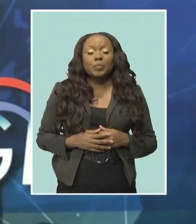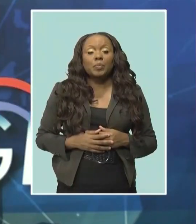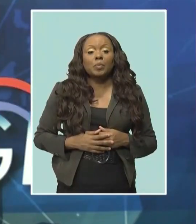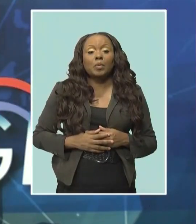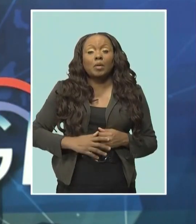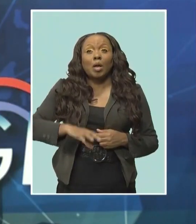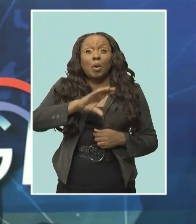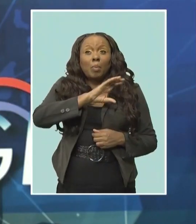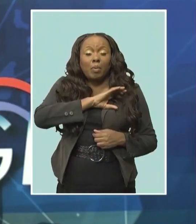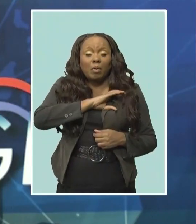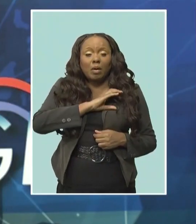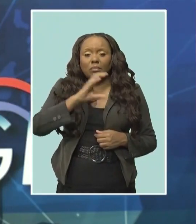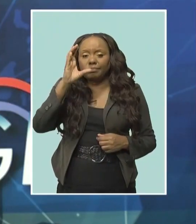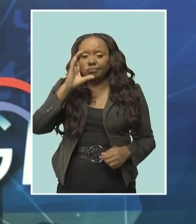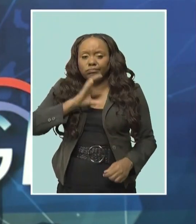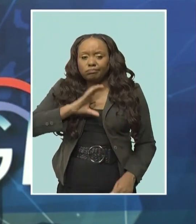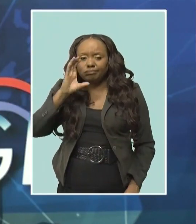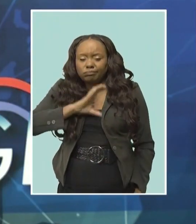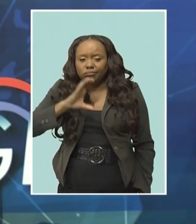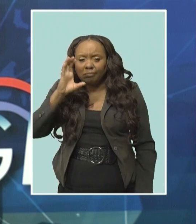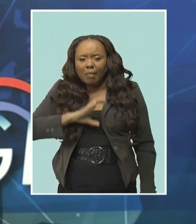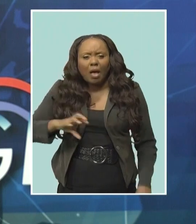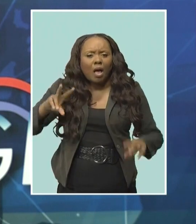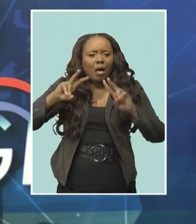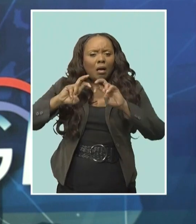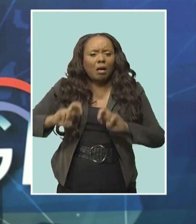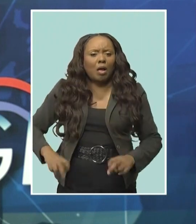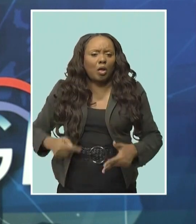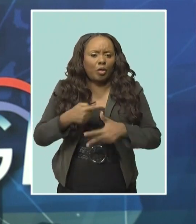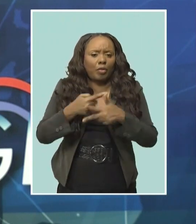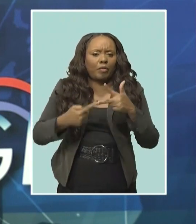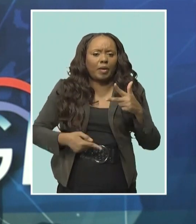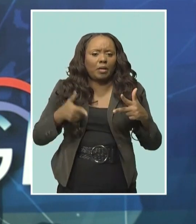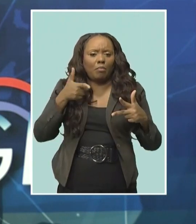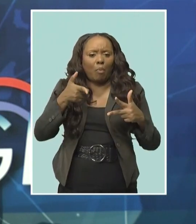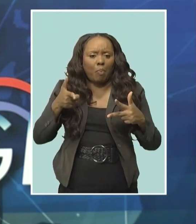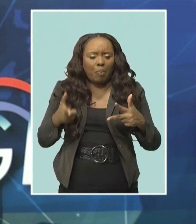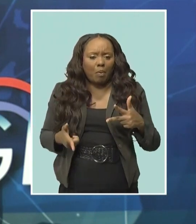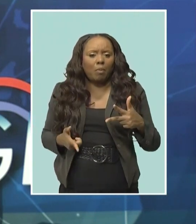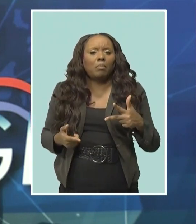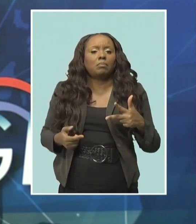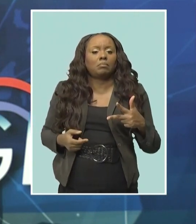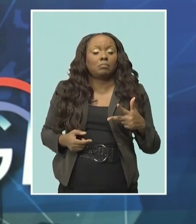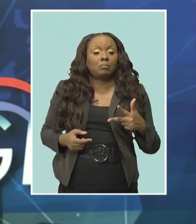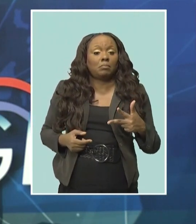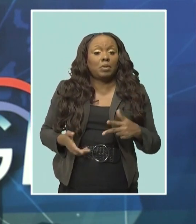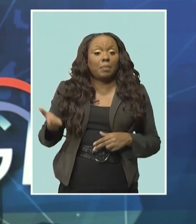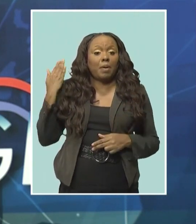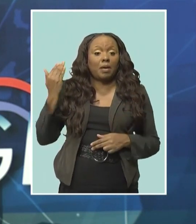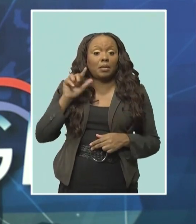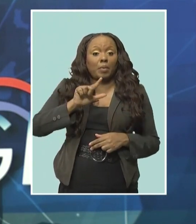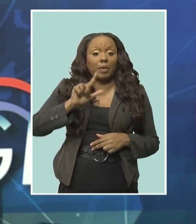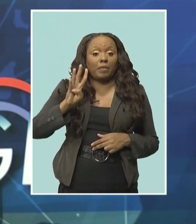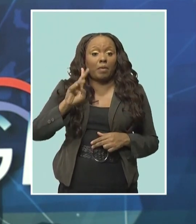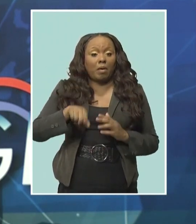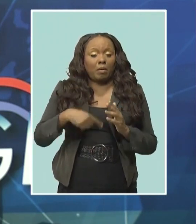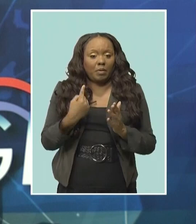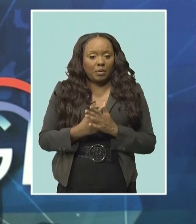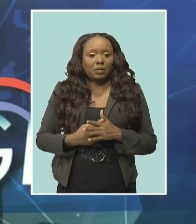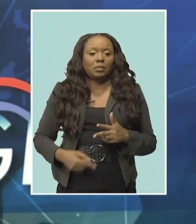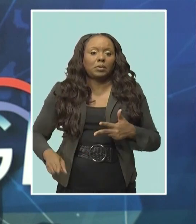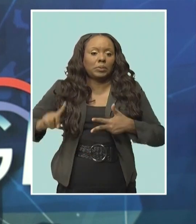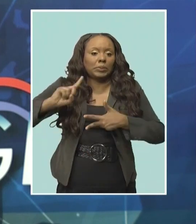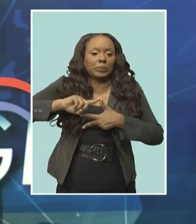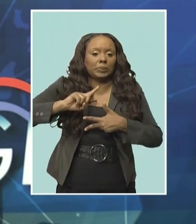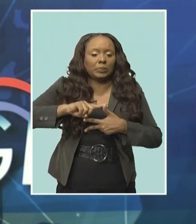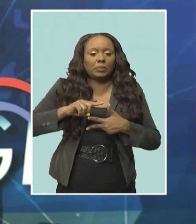The police are probing 3 shooting incidents in the past 24 hours. According to lawmen, the first report of gunplay